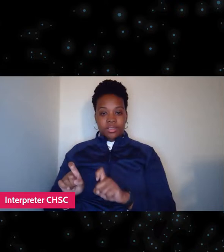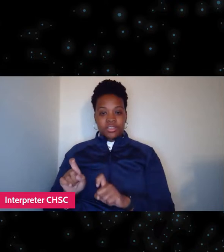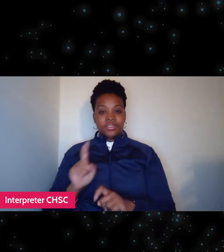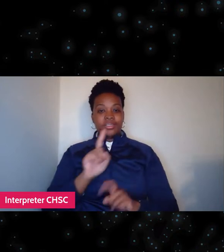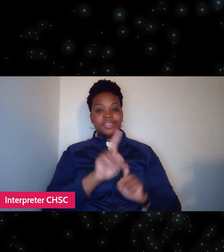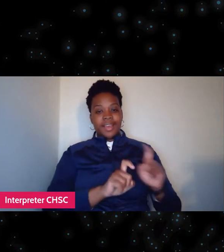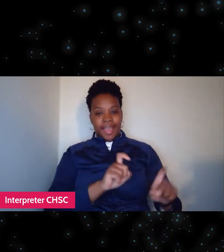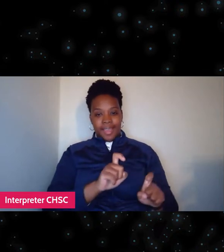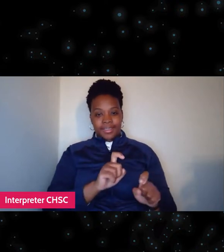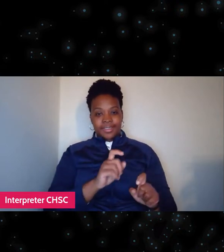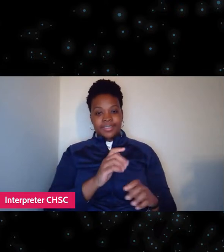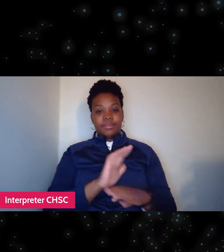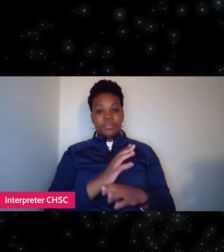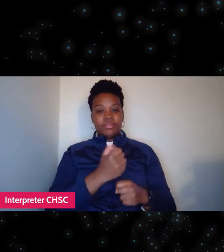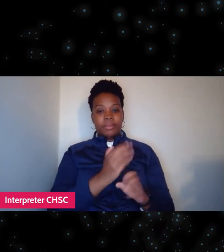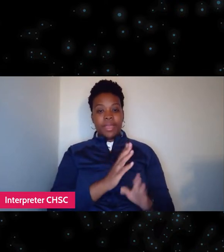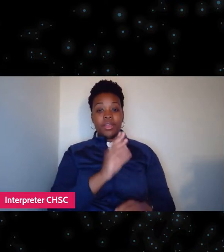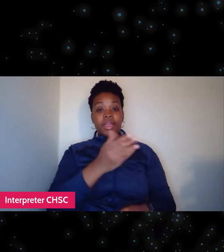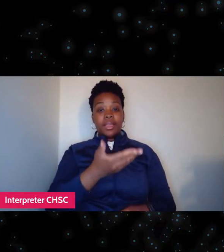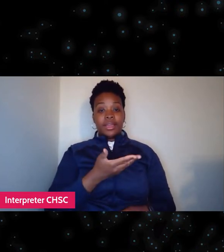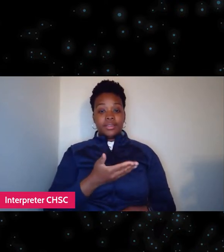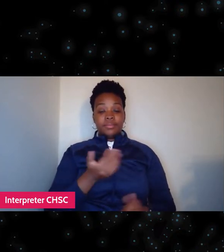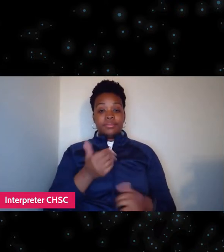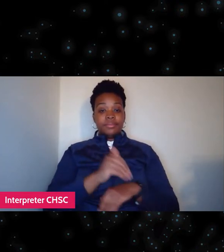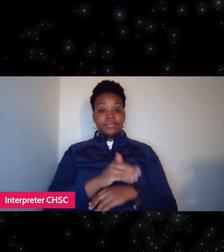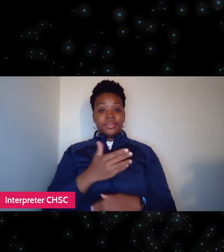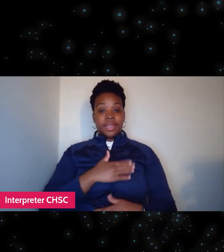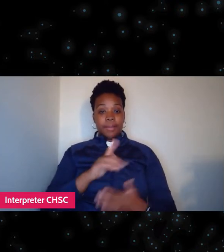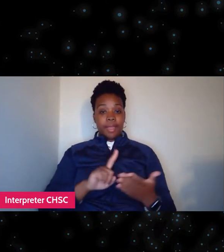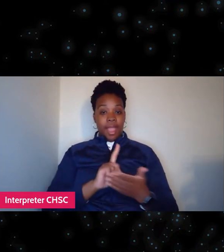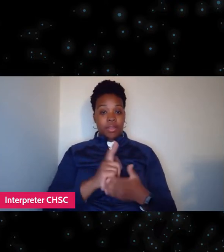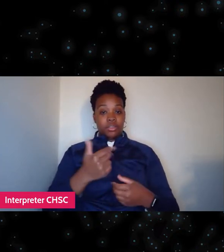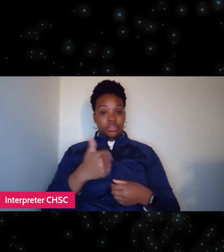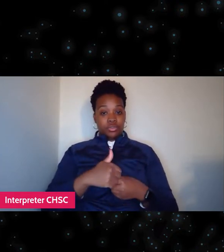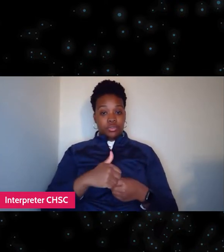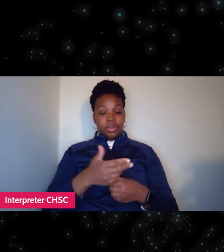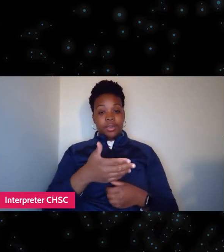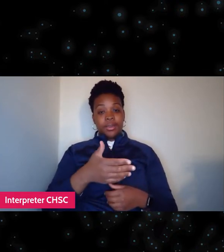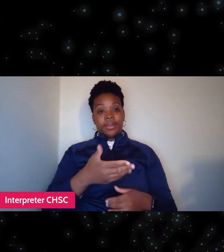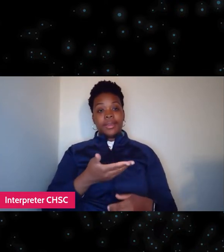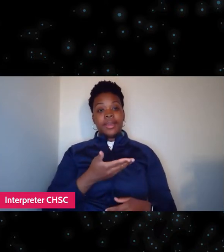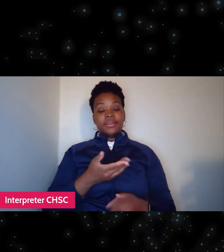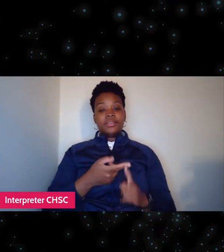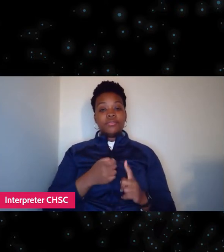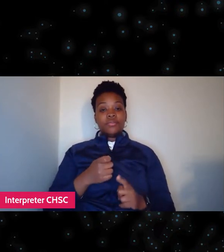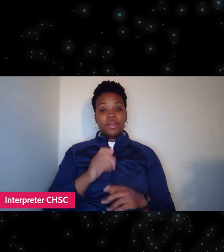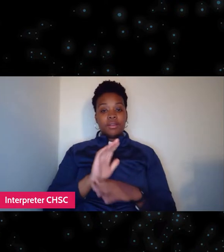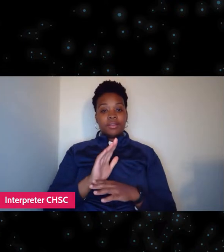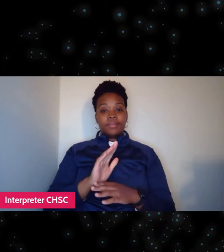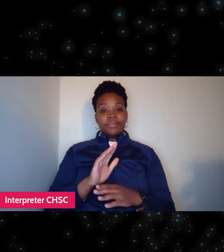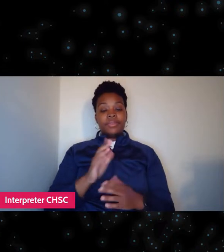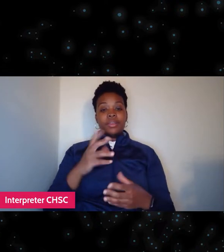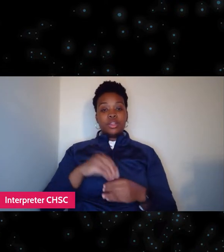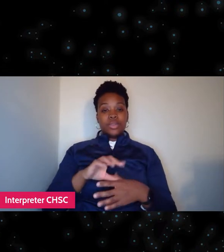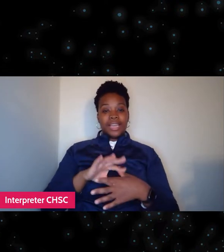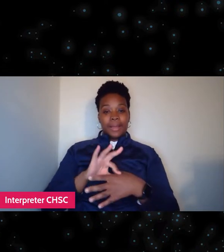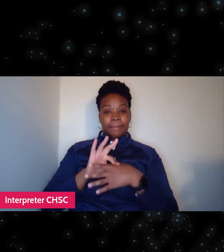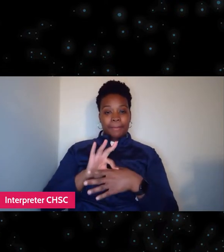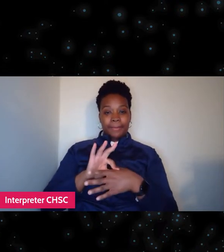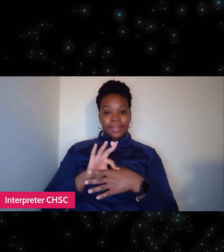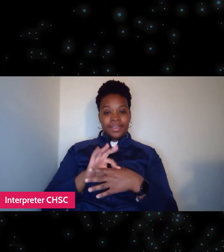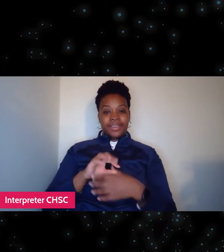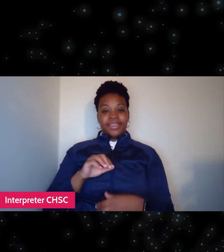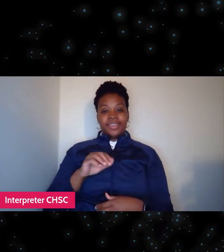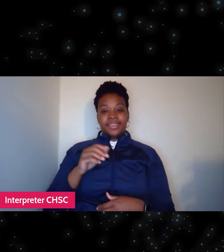guests. On tonight's happy hour, we'll be joined by guests from feature films, including Meet the Future and Youth